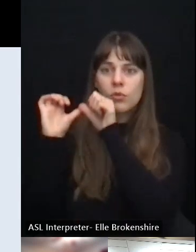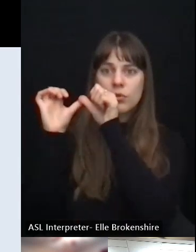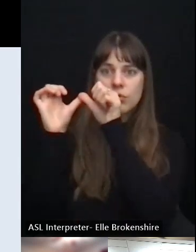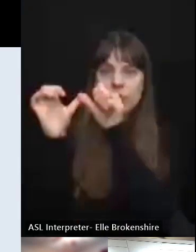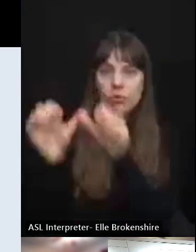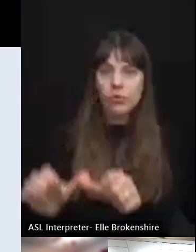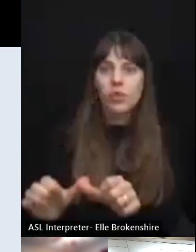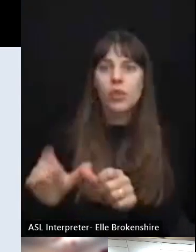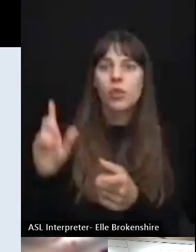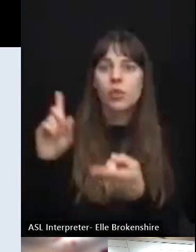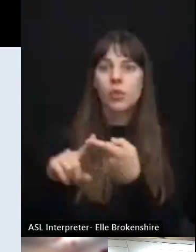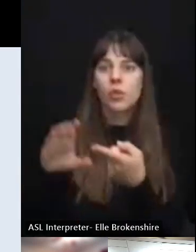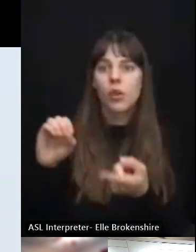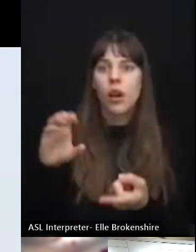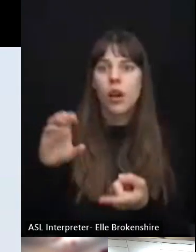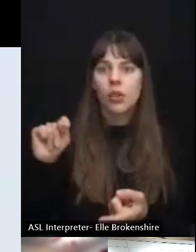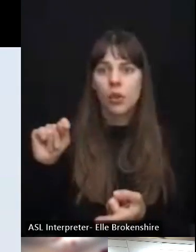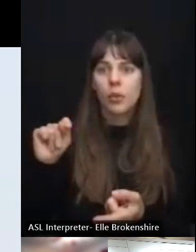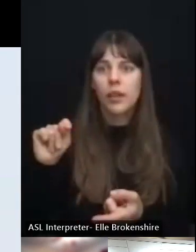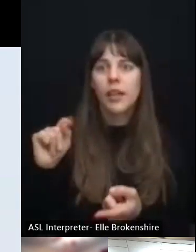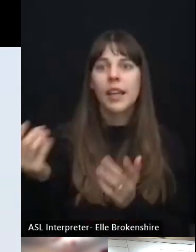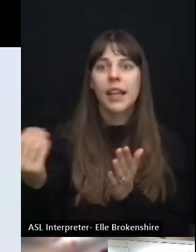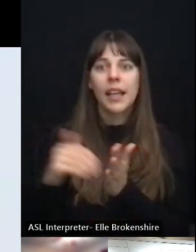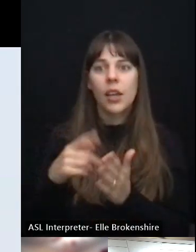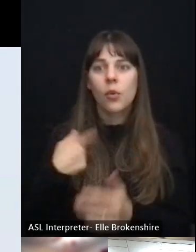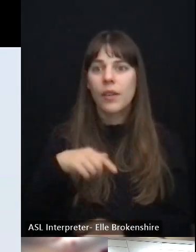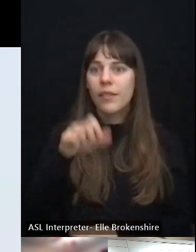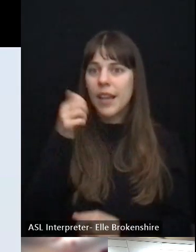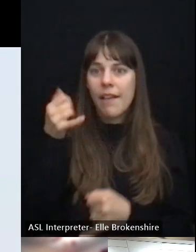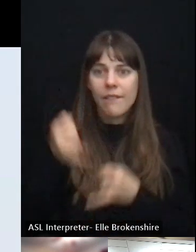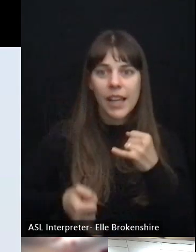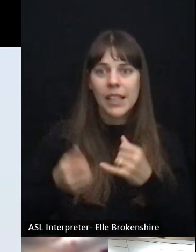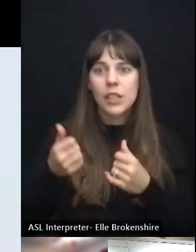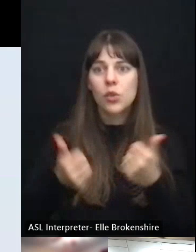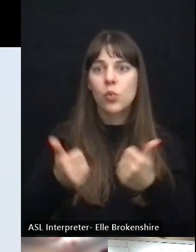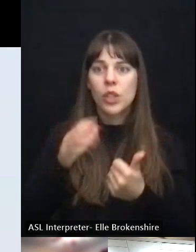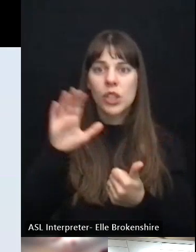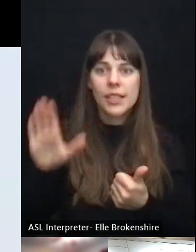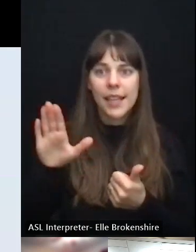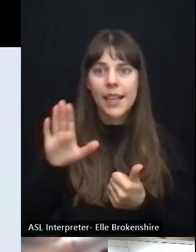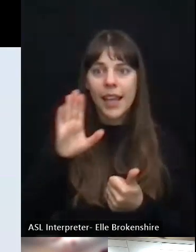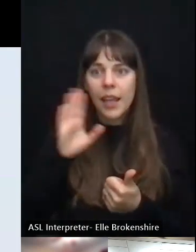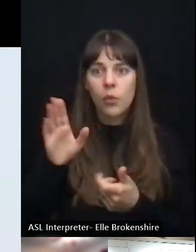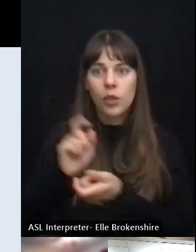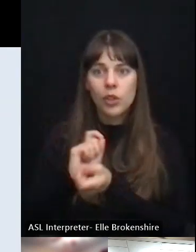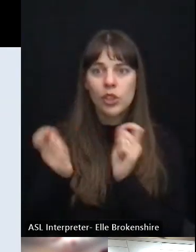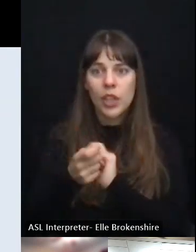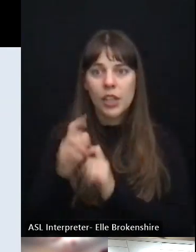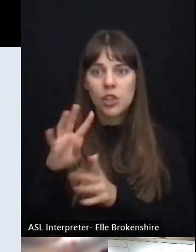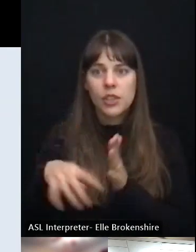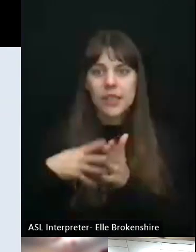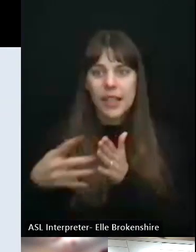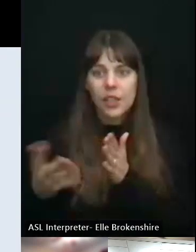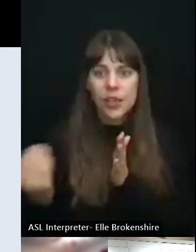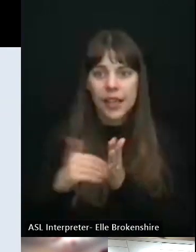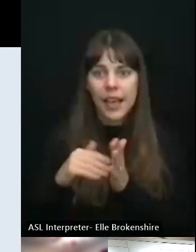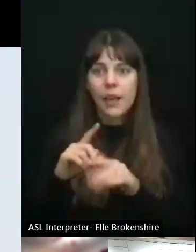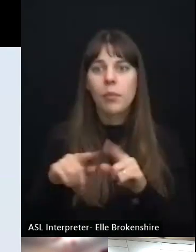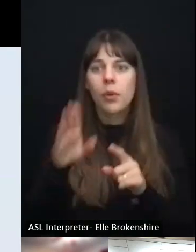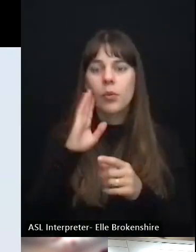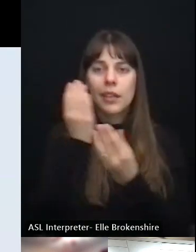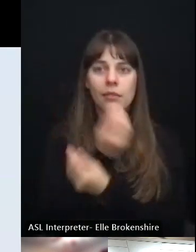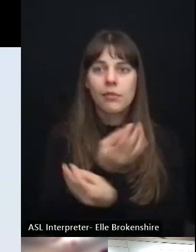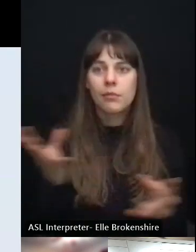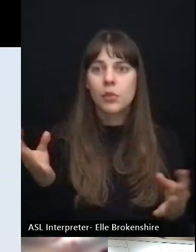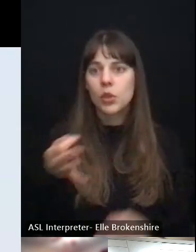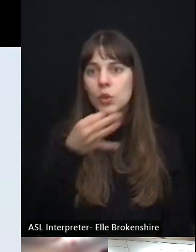through October. We haven't finalized the Sunday in October yet that schedule change will be, but we will get that information out to folks as